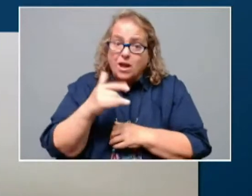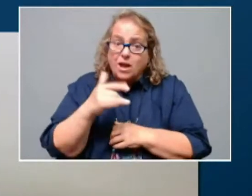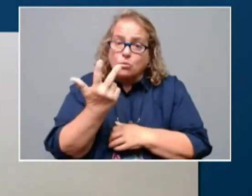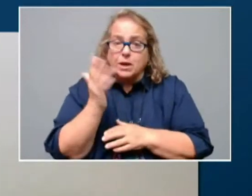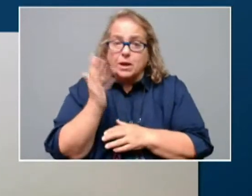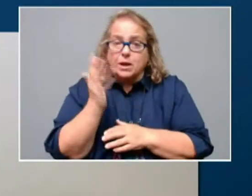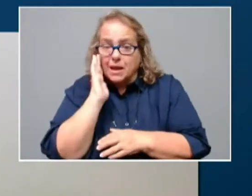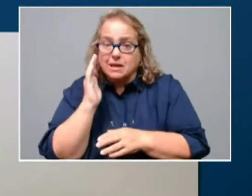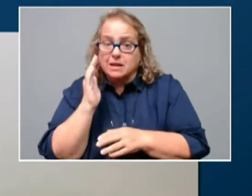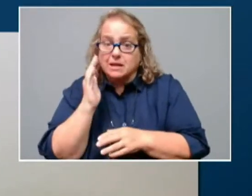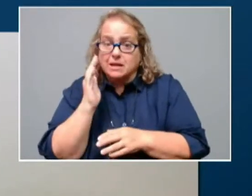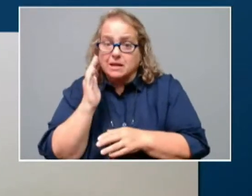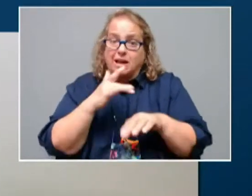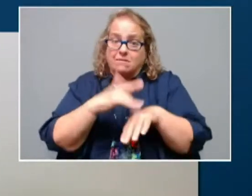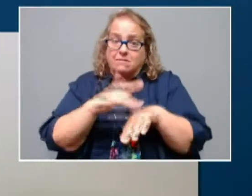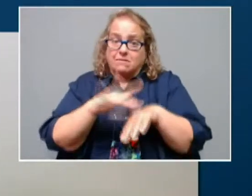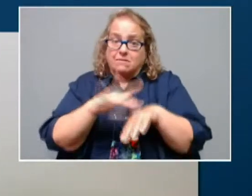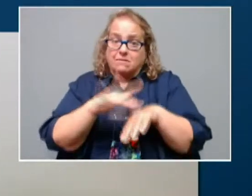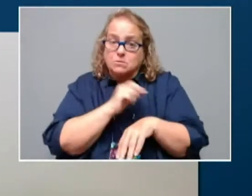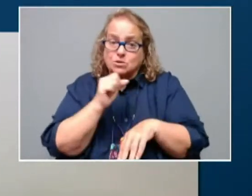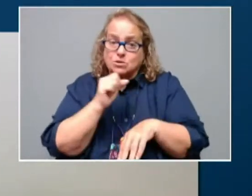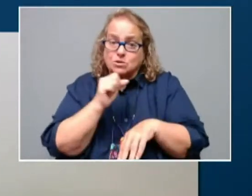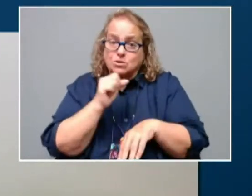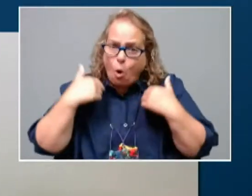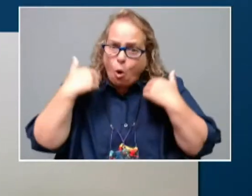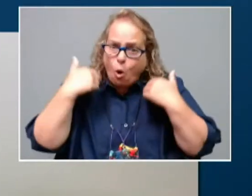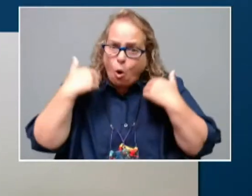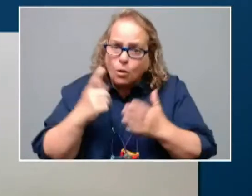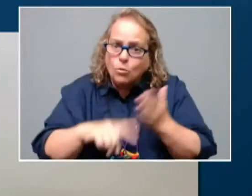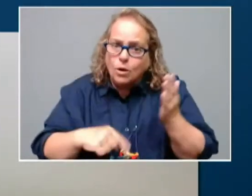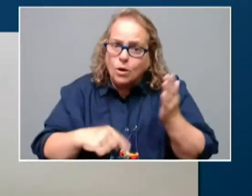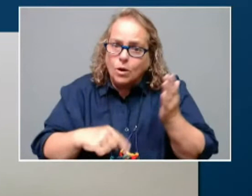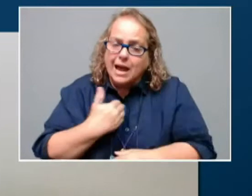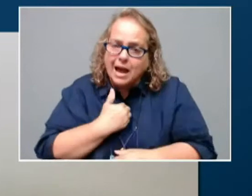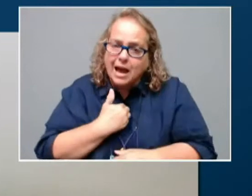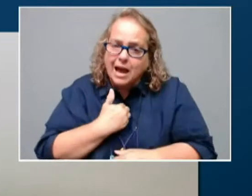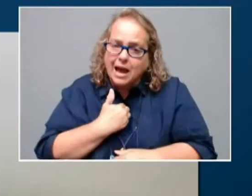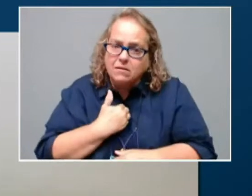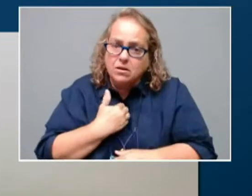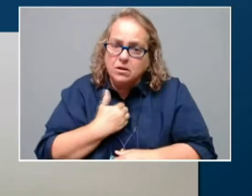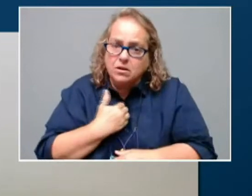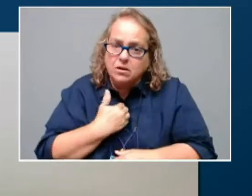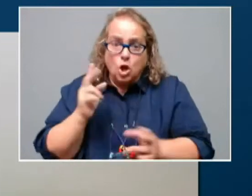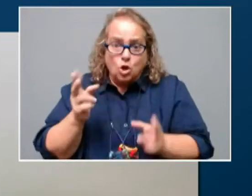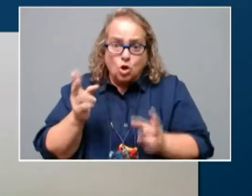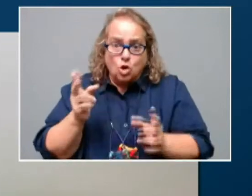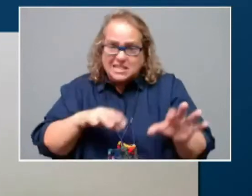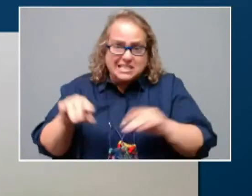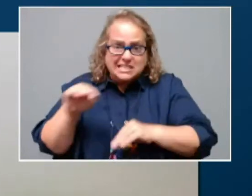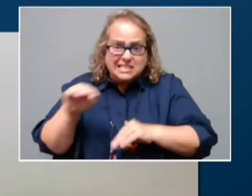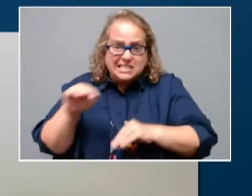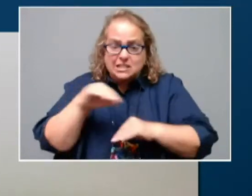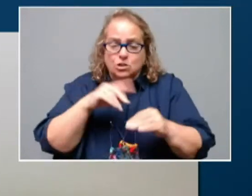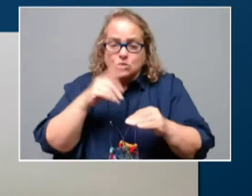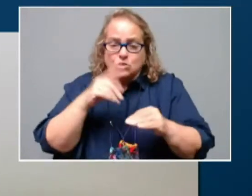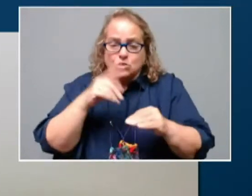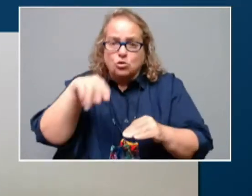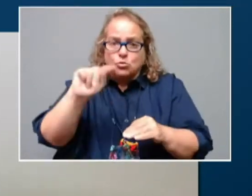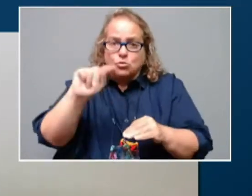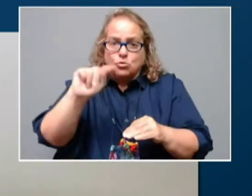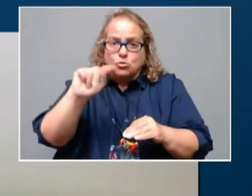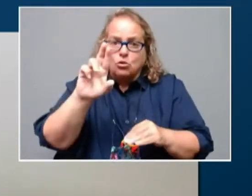actually overwhelmed what we have, and we were kind of frantically scrambling to try to rent a refrigerator truck to take care of these